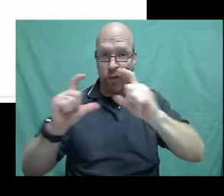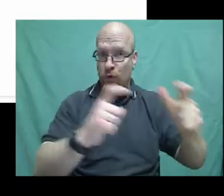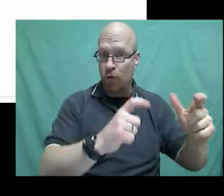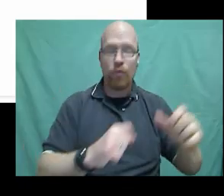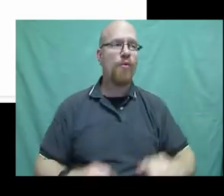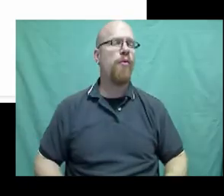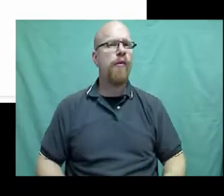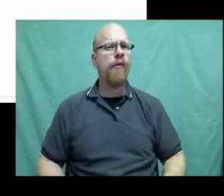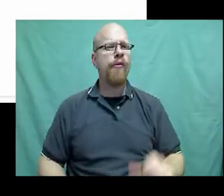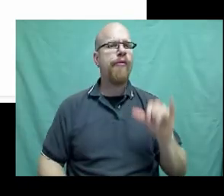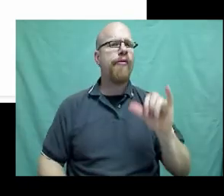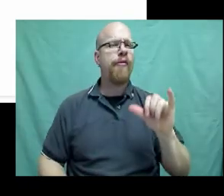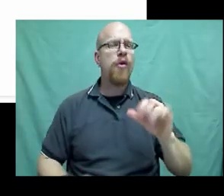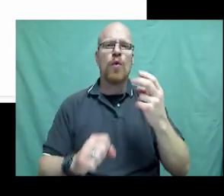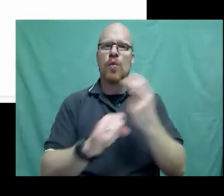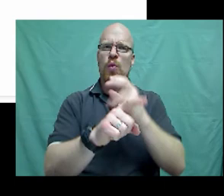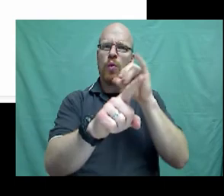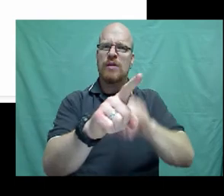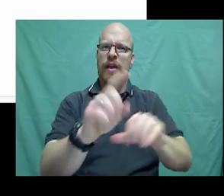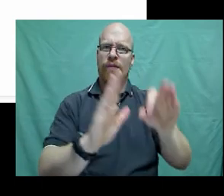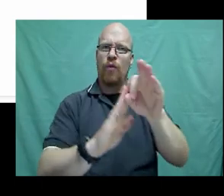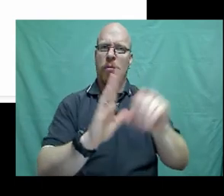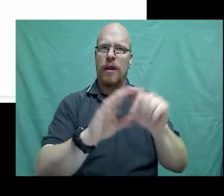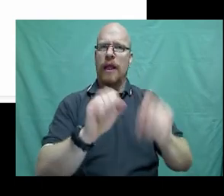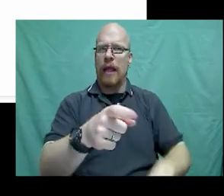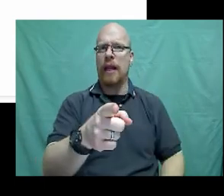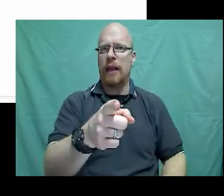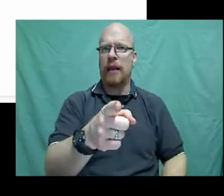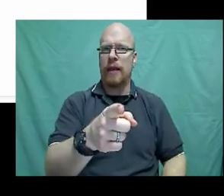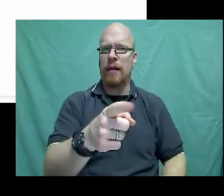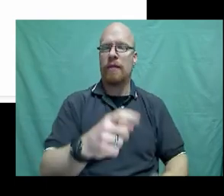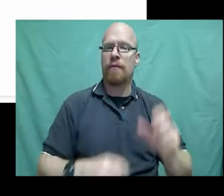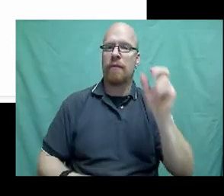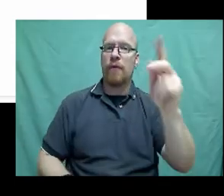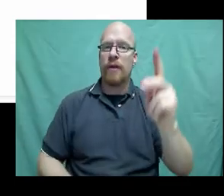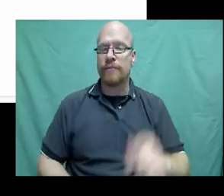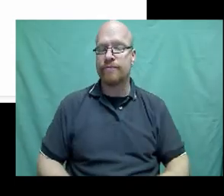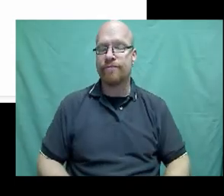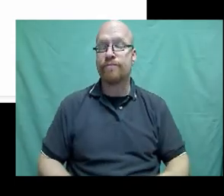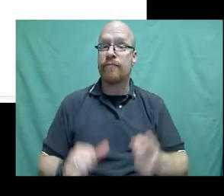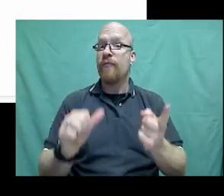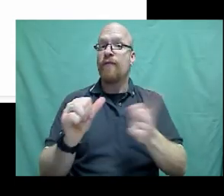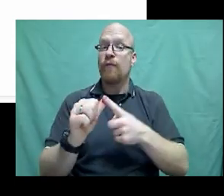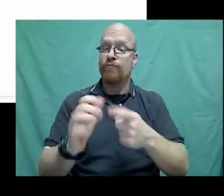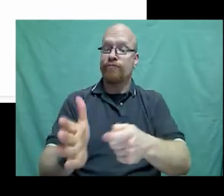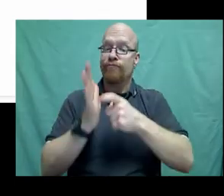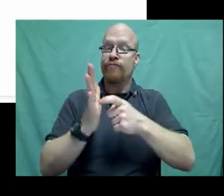factor it, maybe the quadratic is prime and you can't factor it, use this formula. It'll work.